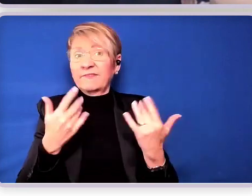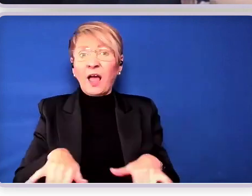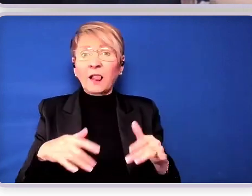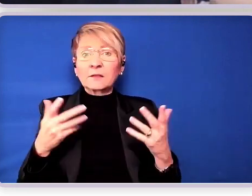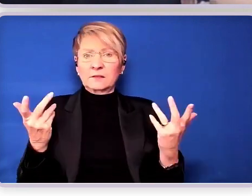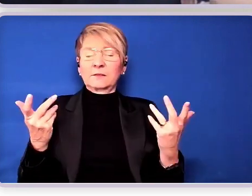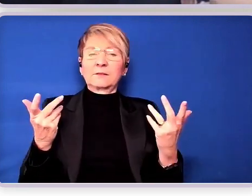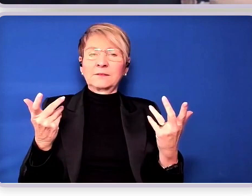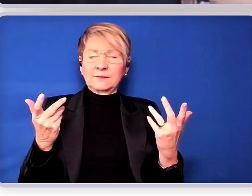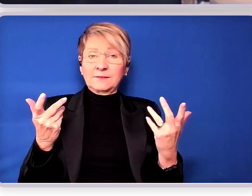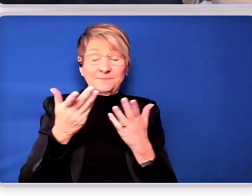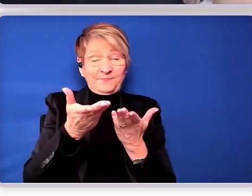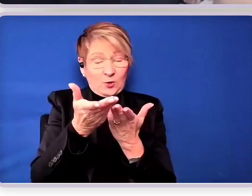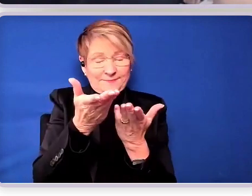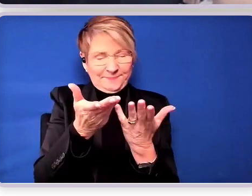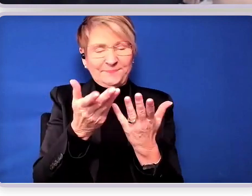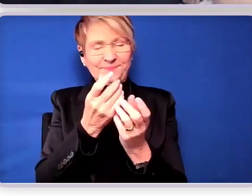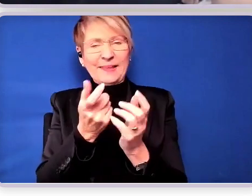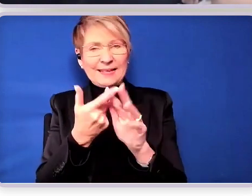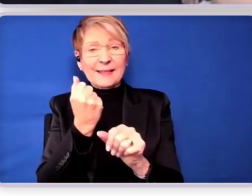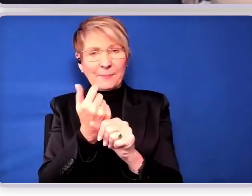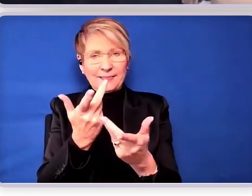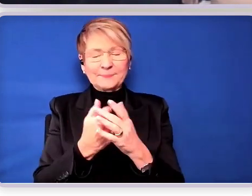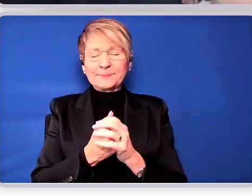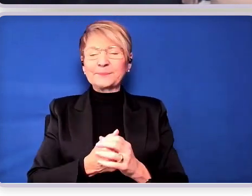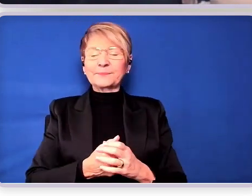an example, it's like saying